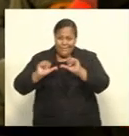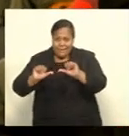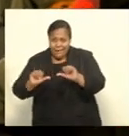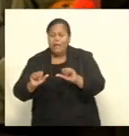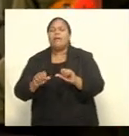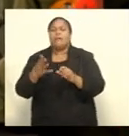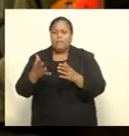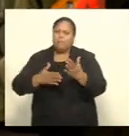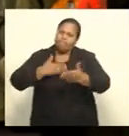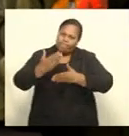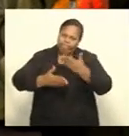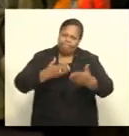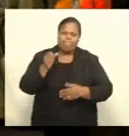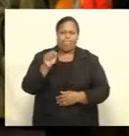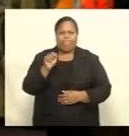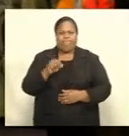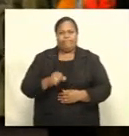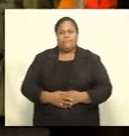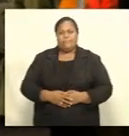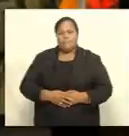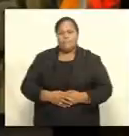Villiamina Poto, spoke to the men.